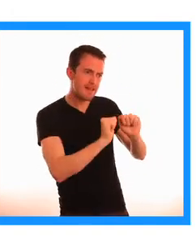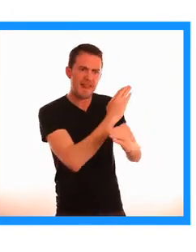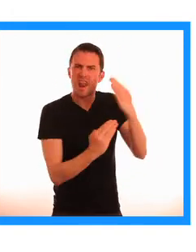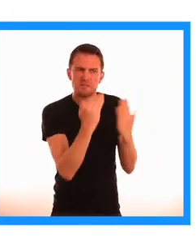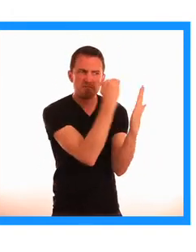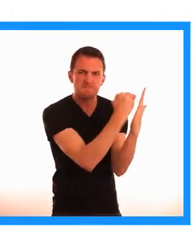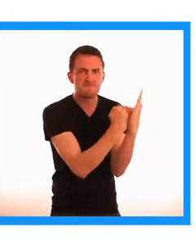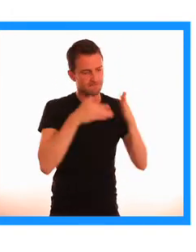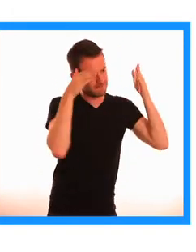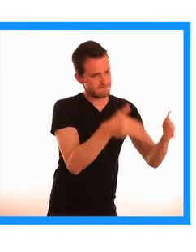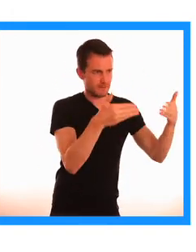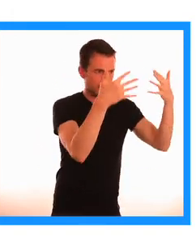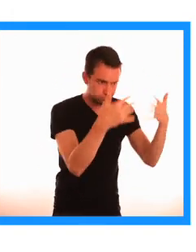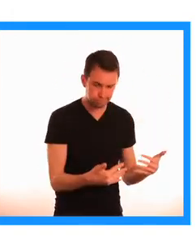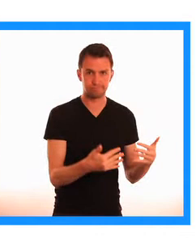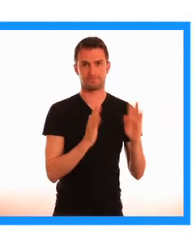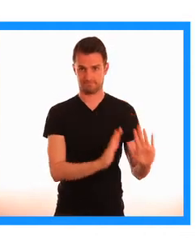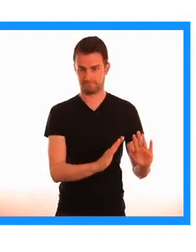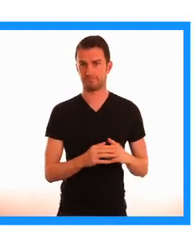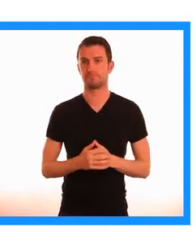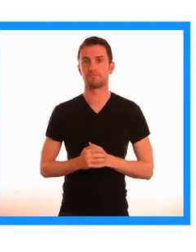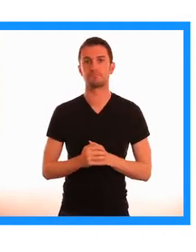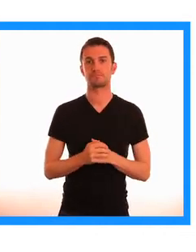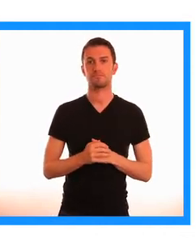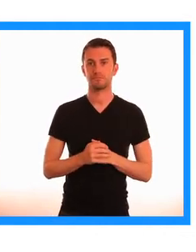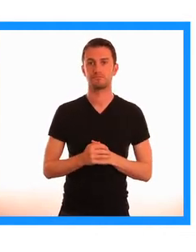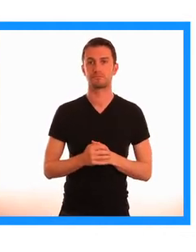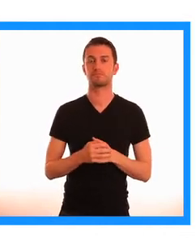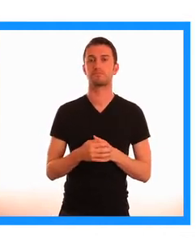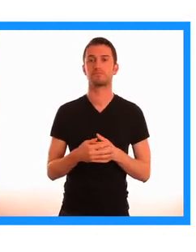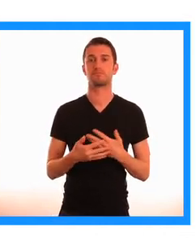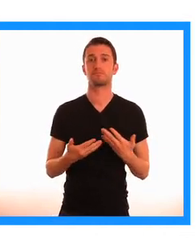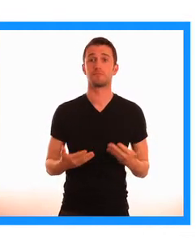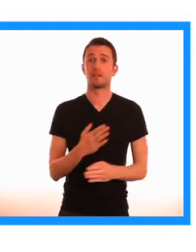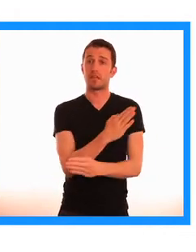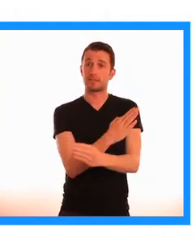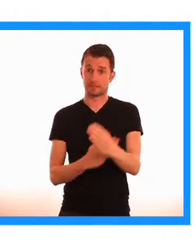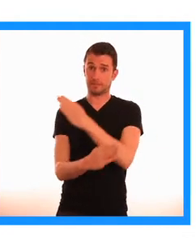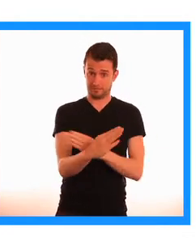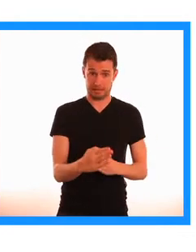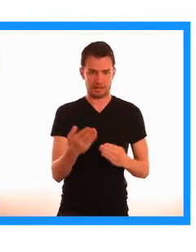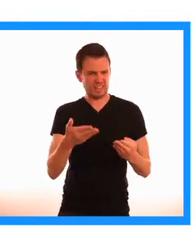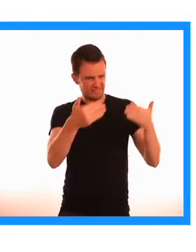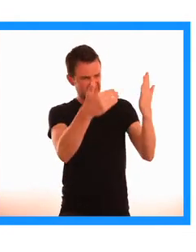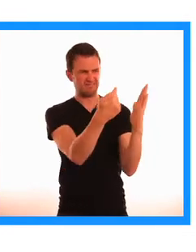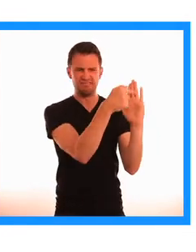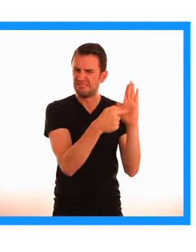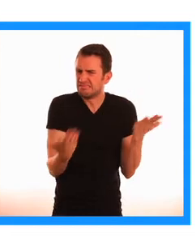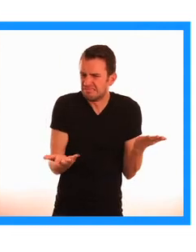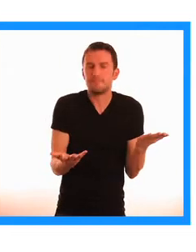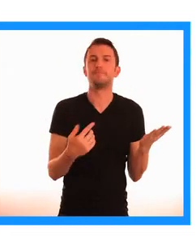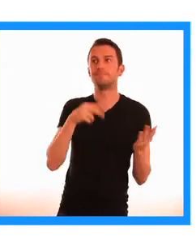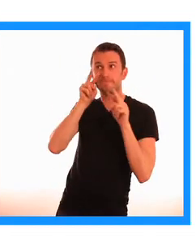still predominantly medical, with a focus on specific physical and mental impairments. One framework for considering